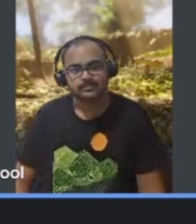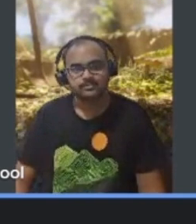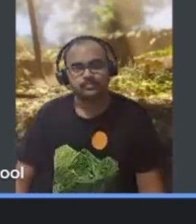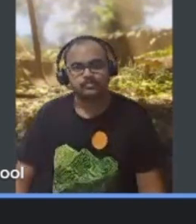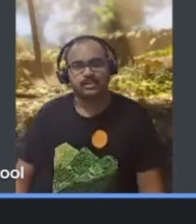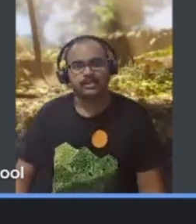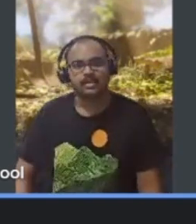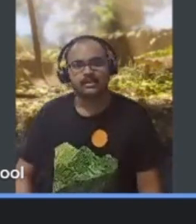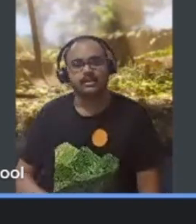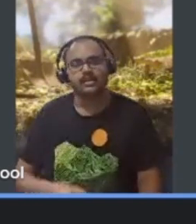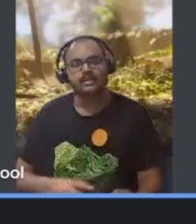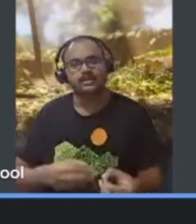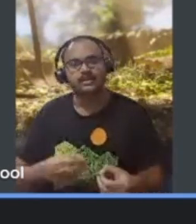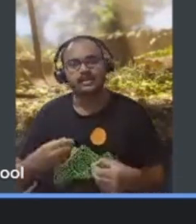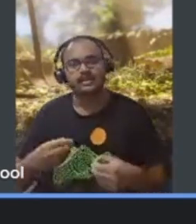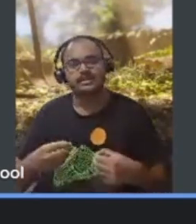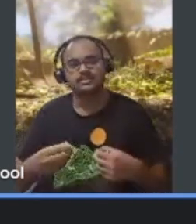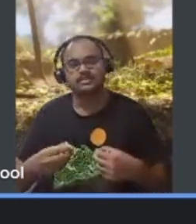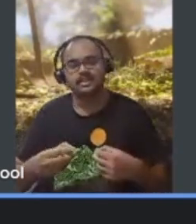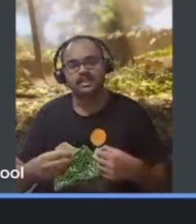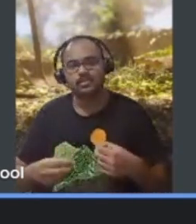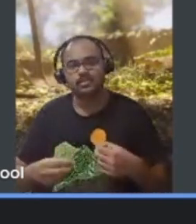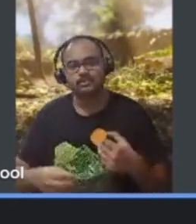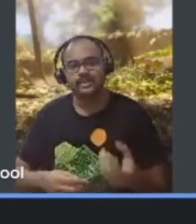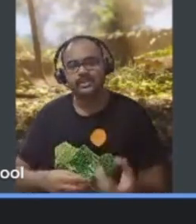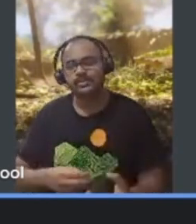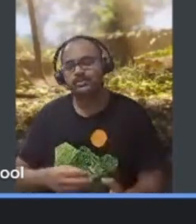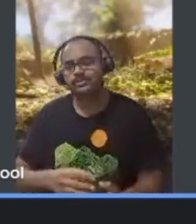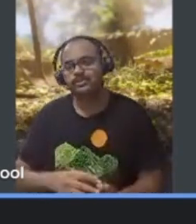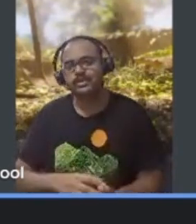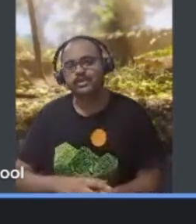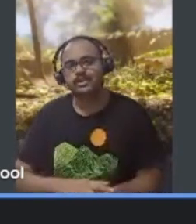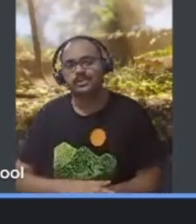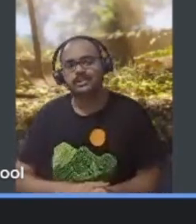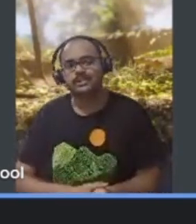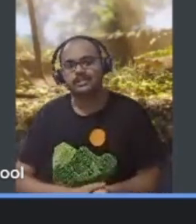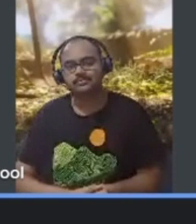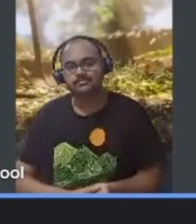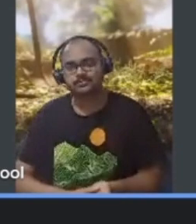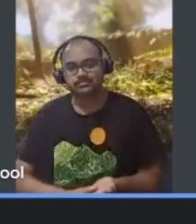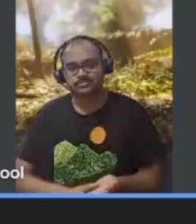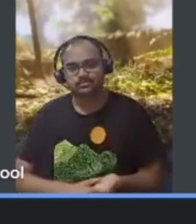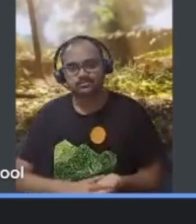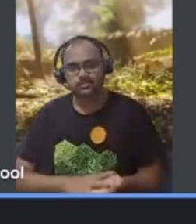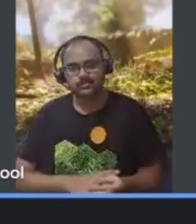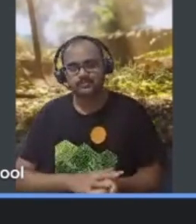uh, it has allowed me to um,